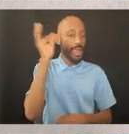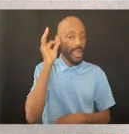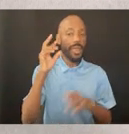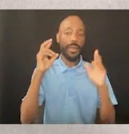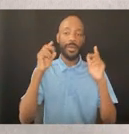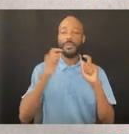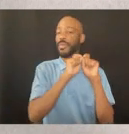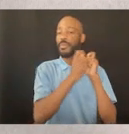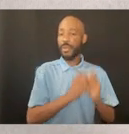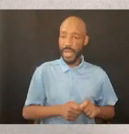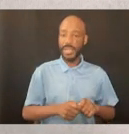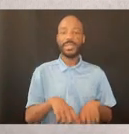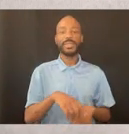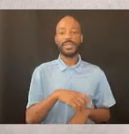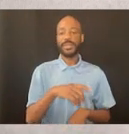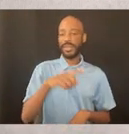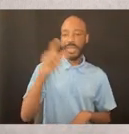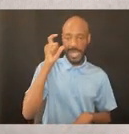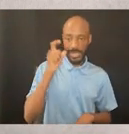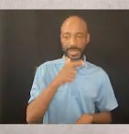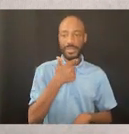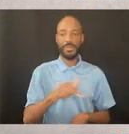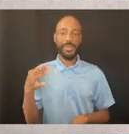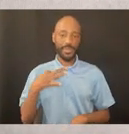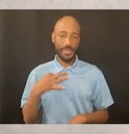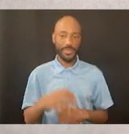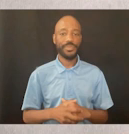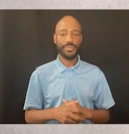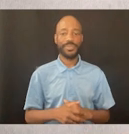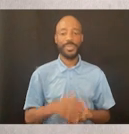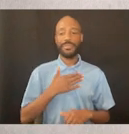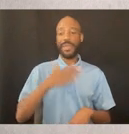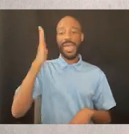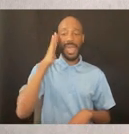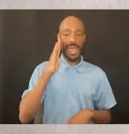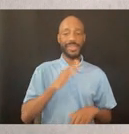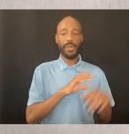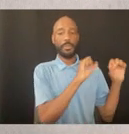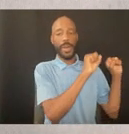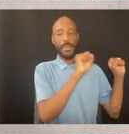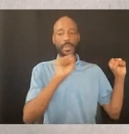and a green blouse. I'm sitting in front of my hats, which are set up behind me on little foam heads.